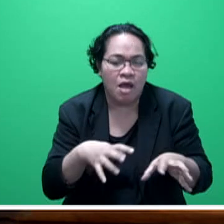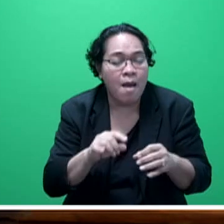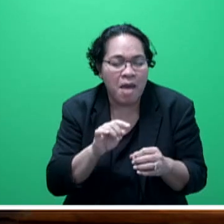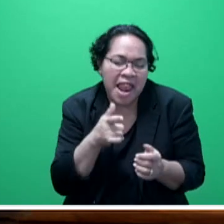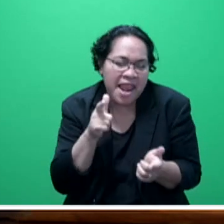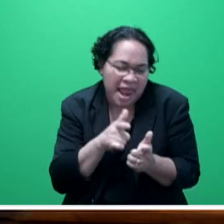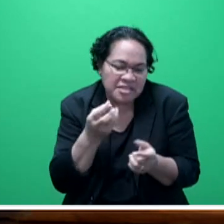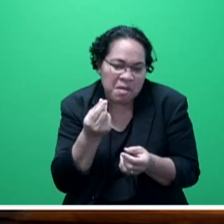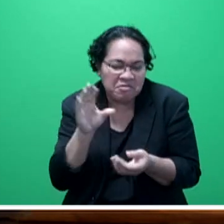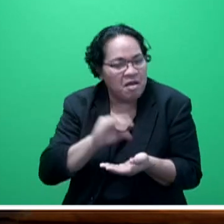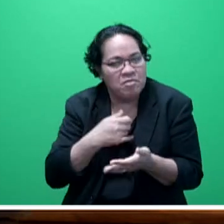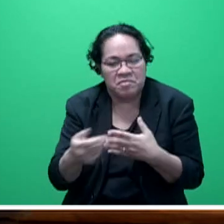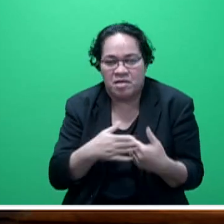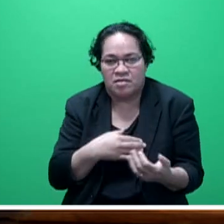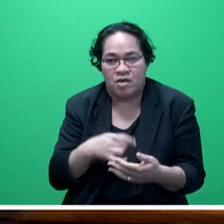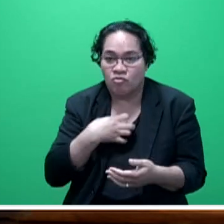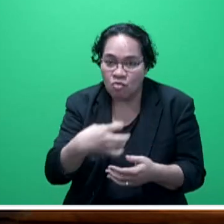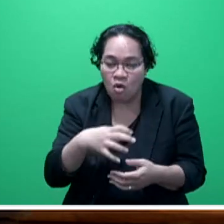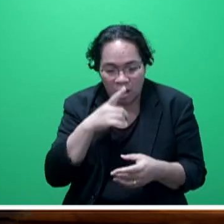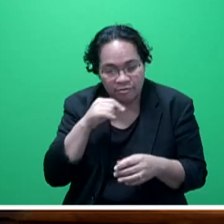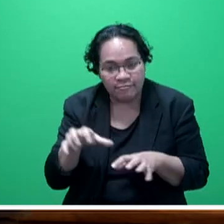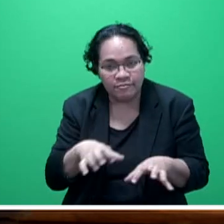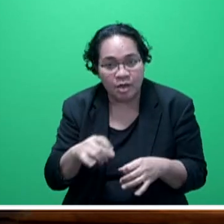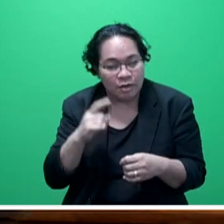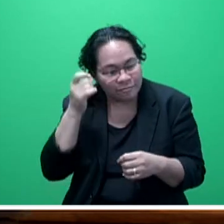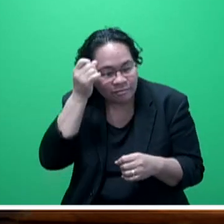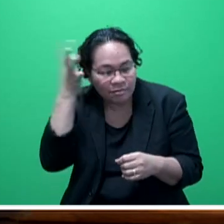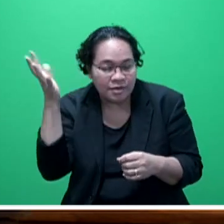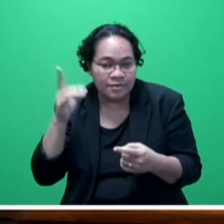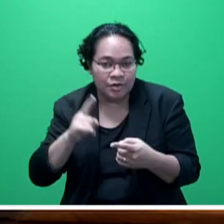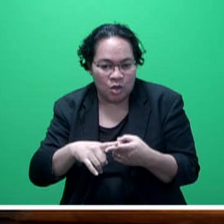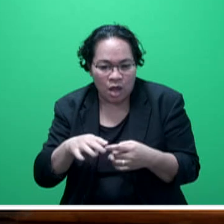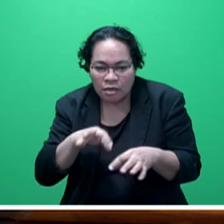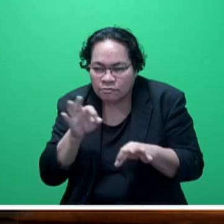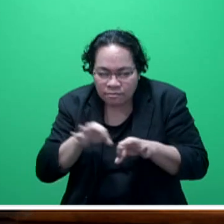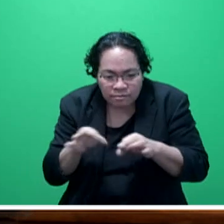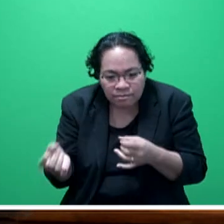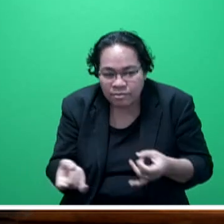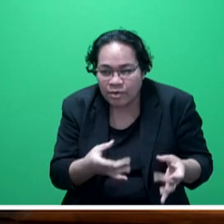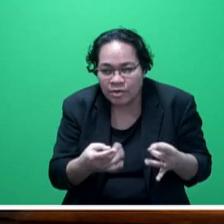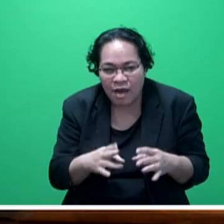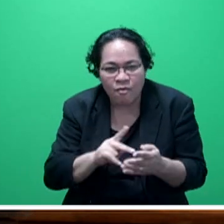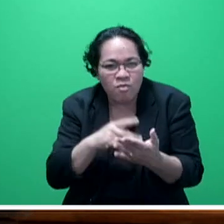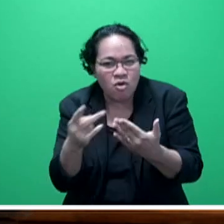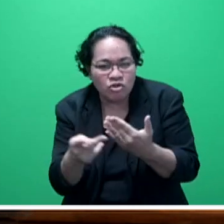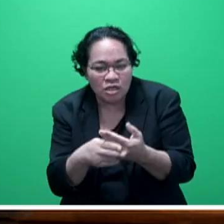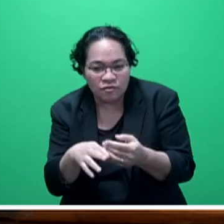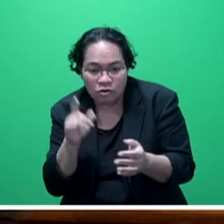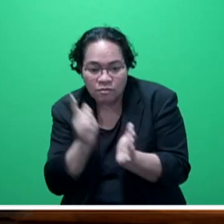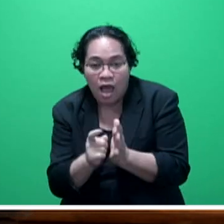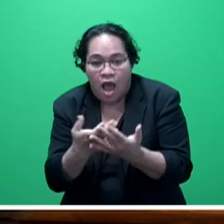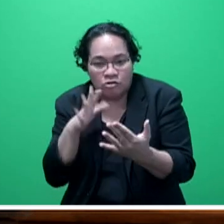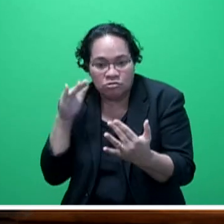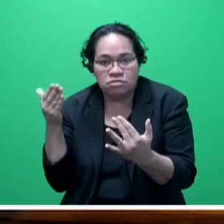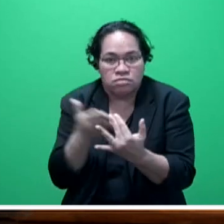prioritize commitments and put in place concrete actions and accessible projects for immediate interventions.